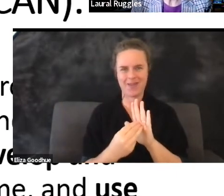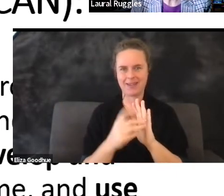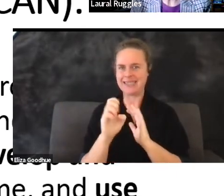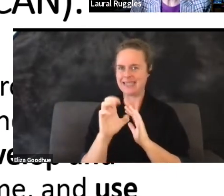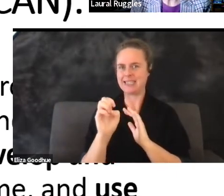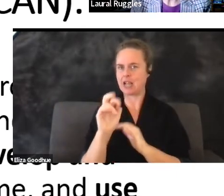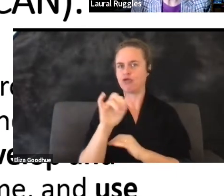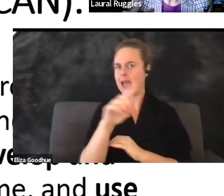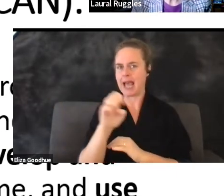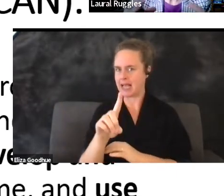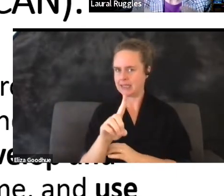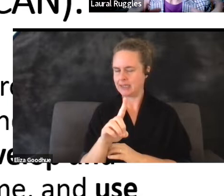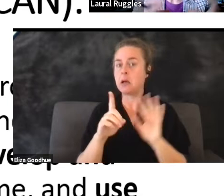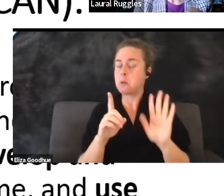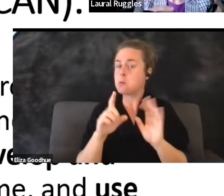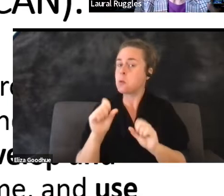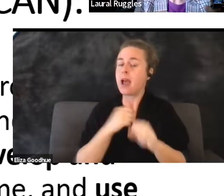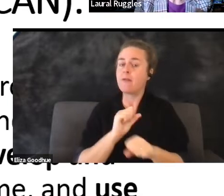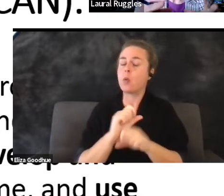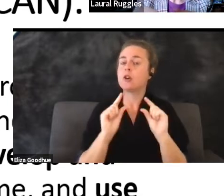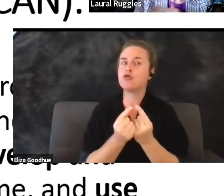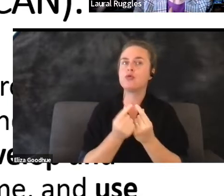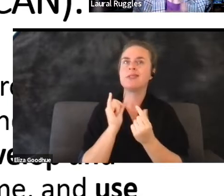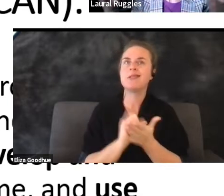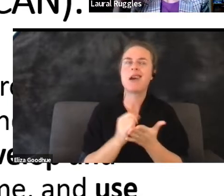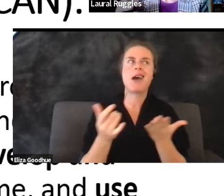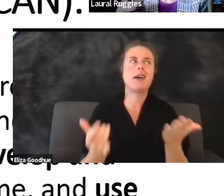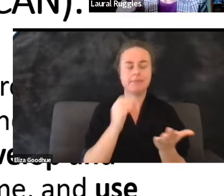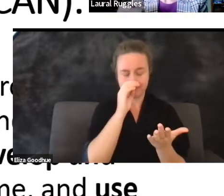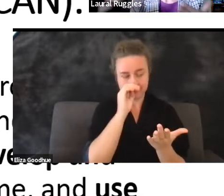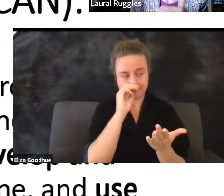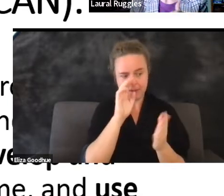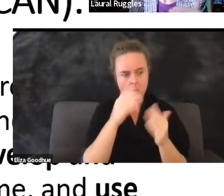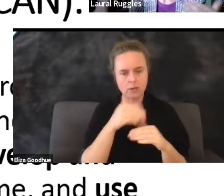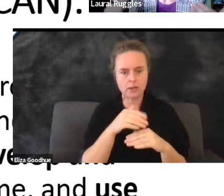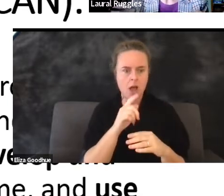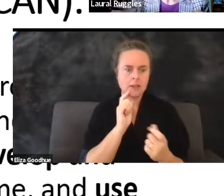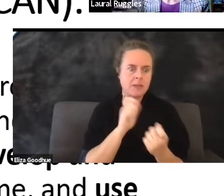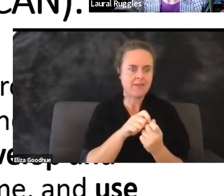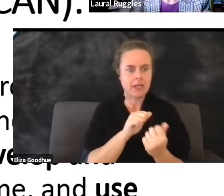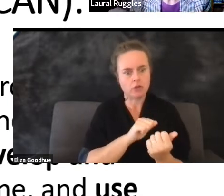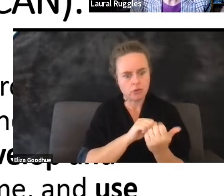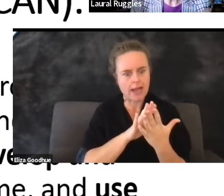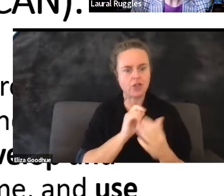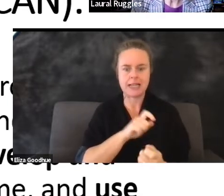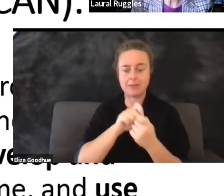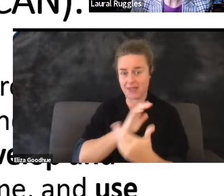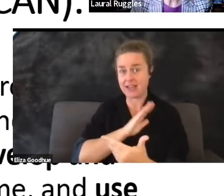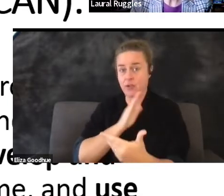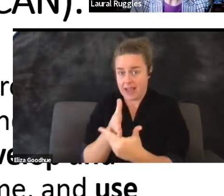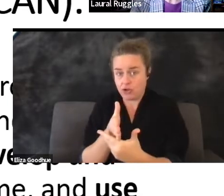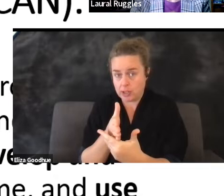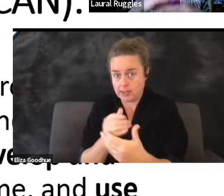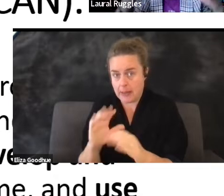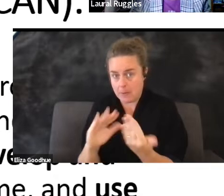work groups that are focused on certain interventions or strategies within the community. And then you could have a work